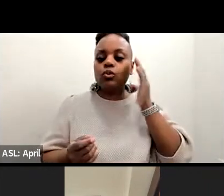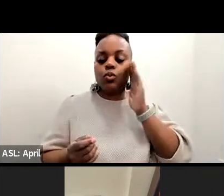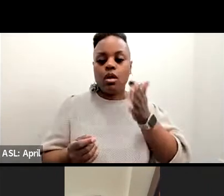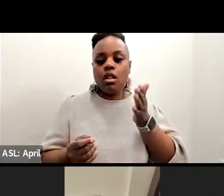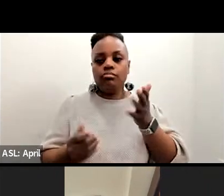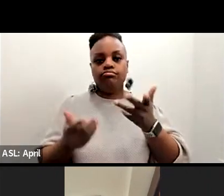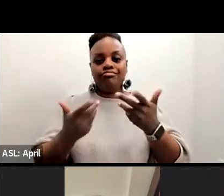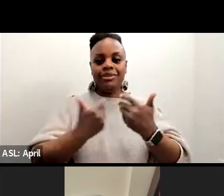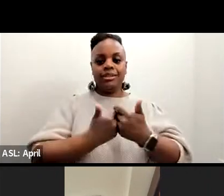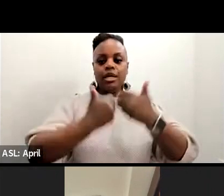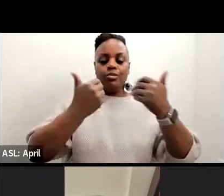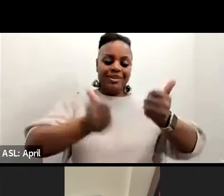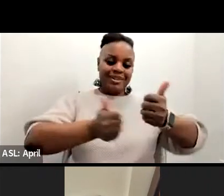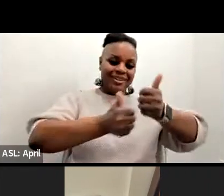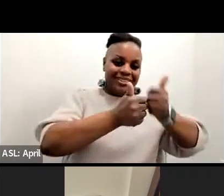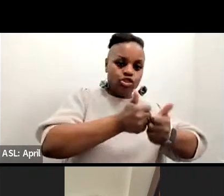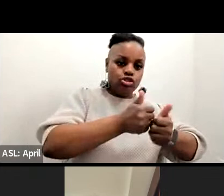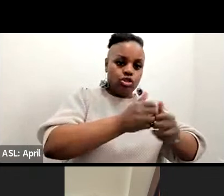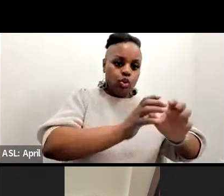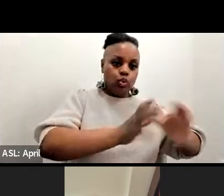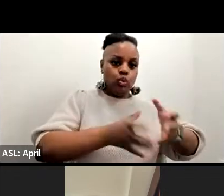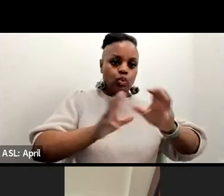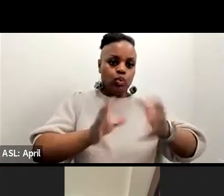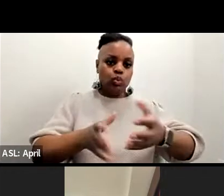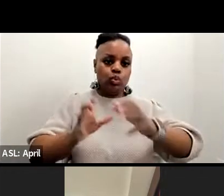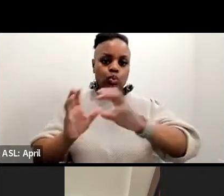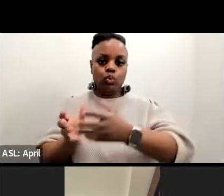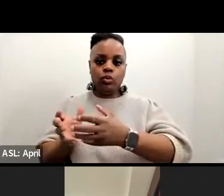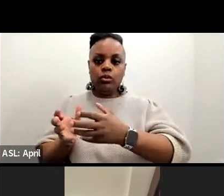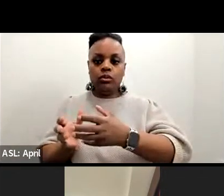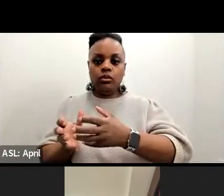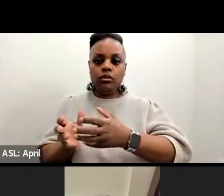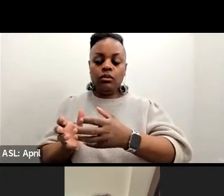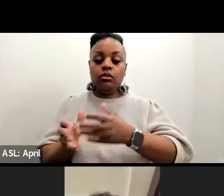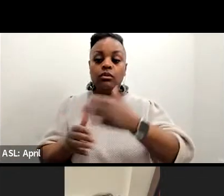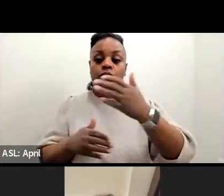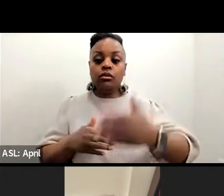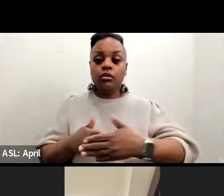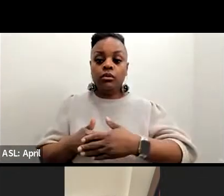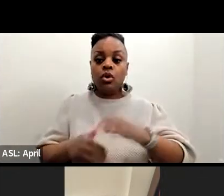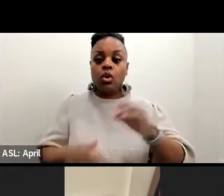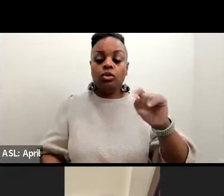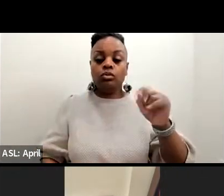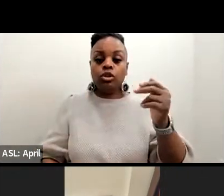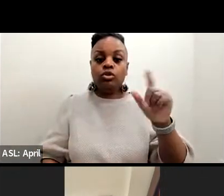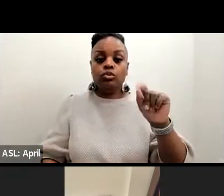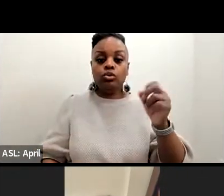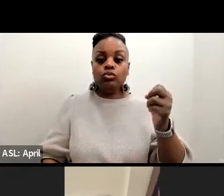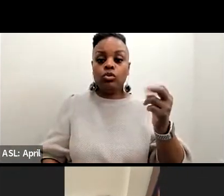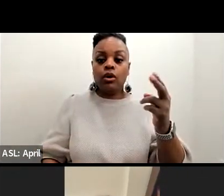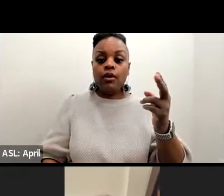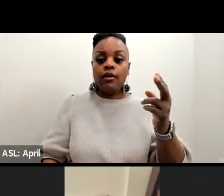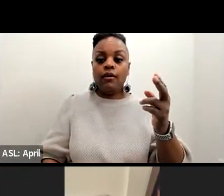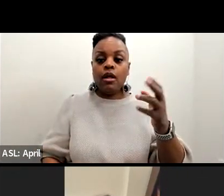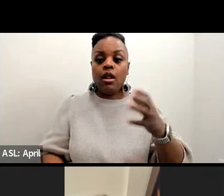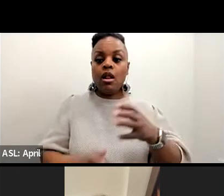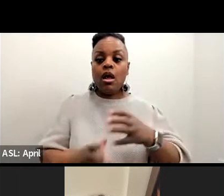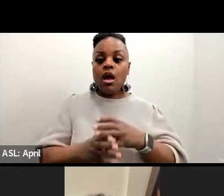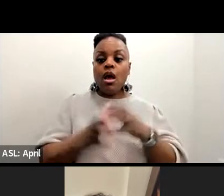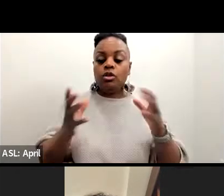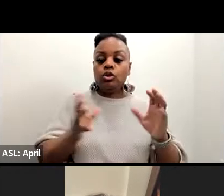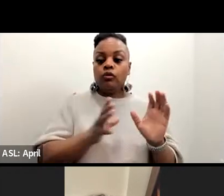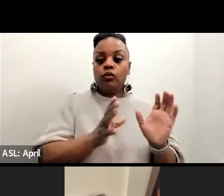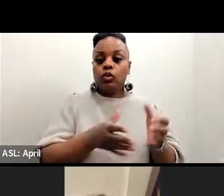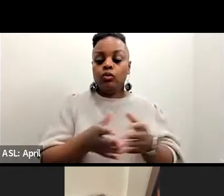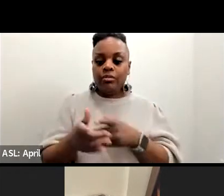2012. And then there's a lot of infighting, which is hard to follow, but not because of the writing, it's just hard to follow because there's a lot of